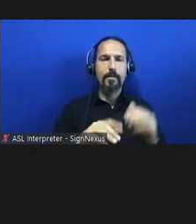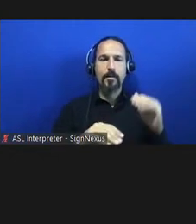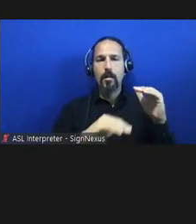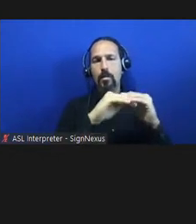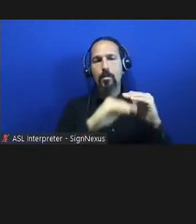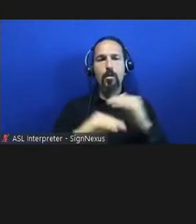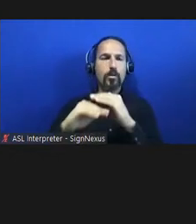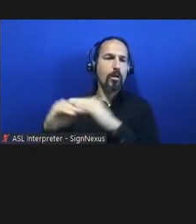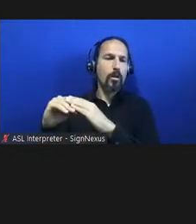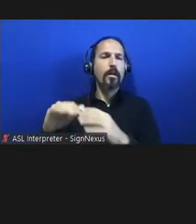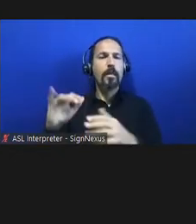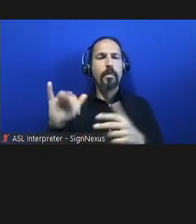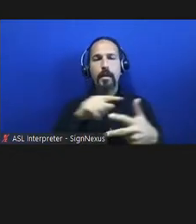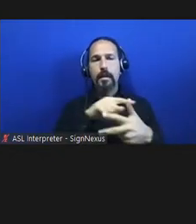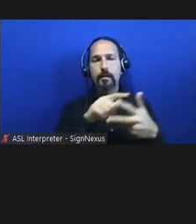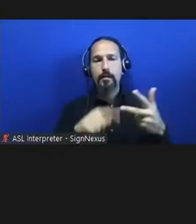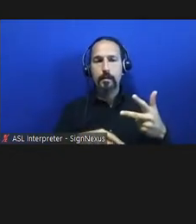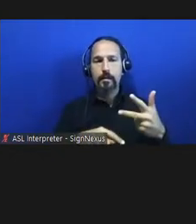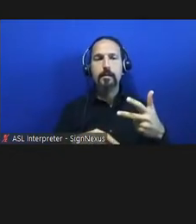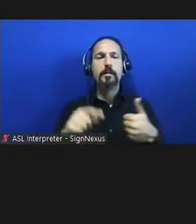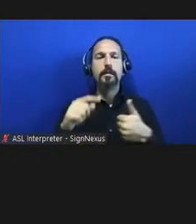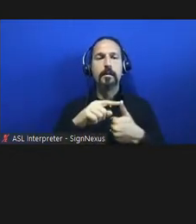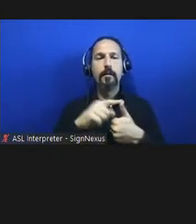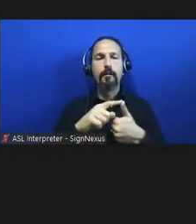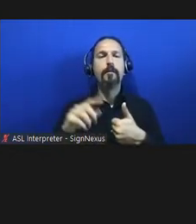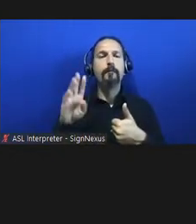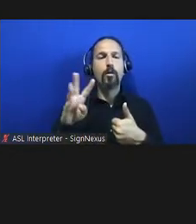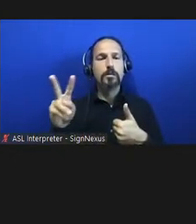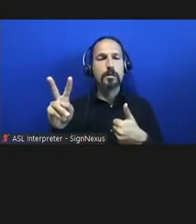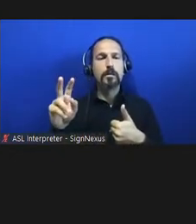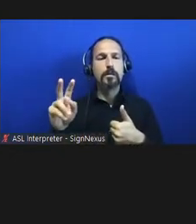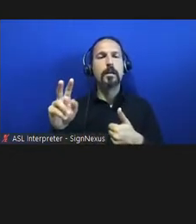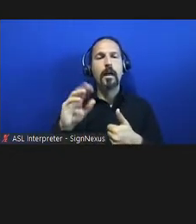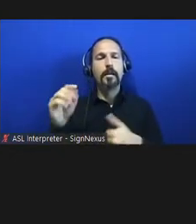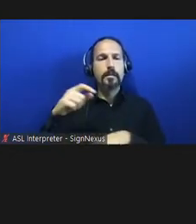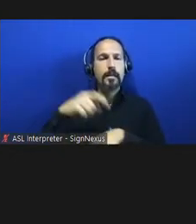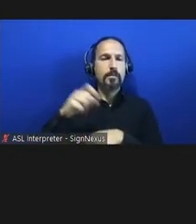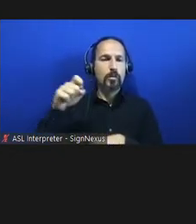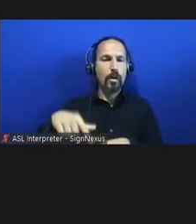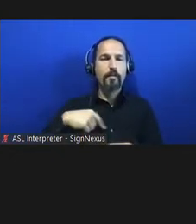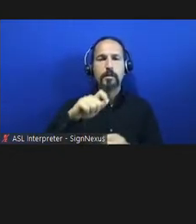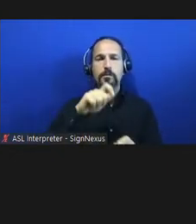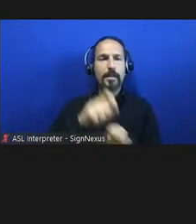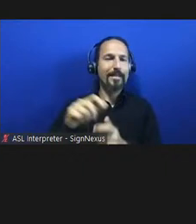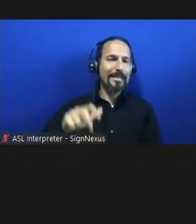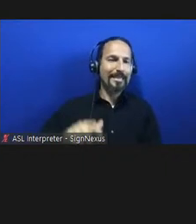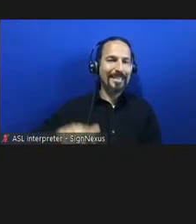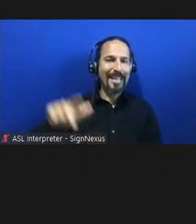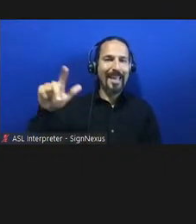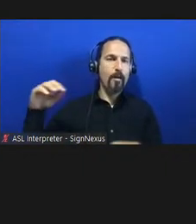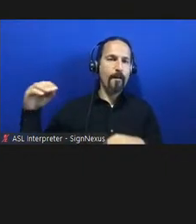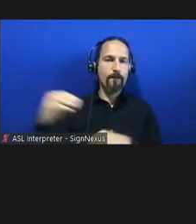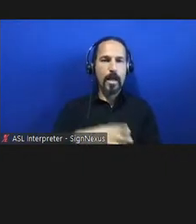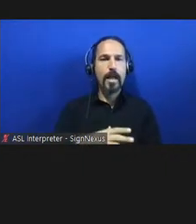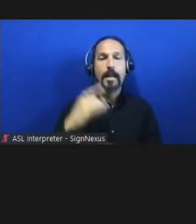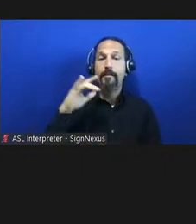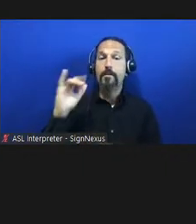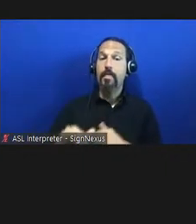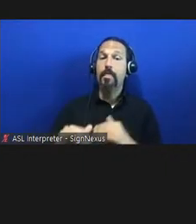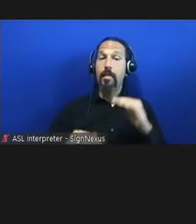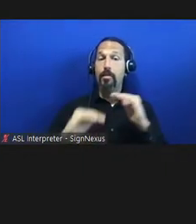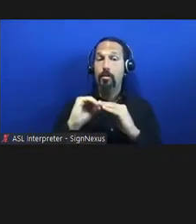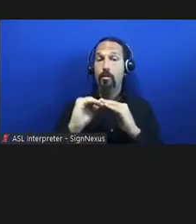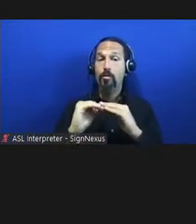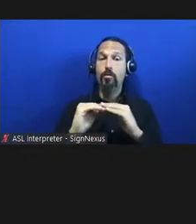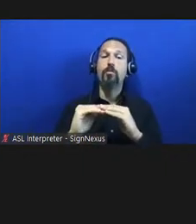the locations bulleted here at 42nd street and Times Square there's a specific stair affected and if the threshold is